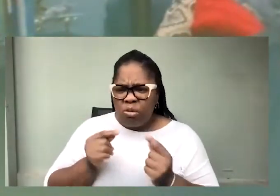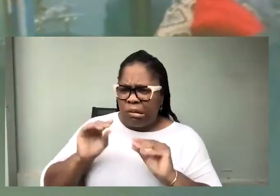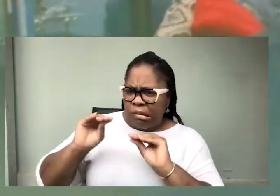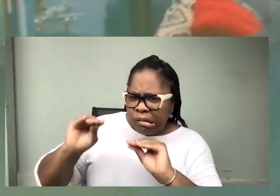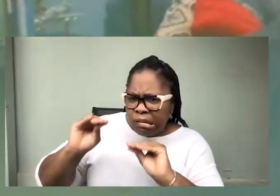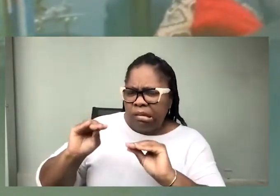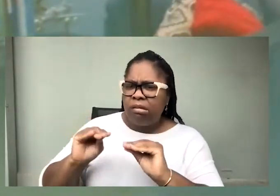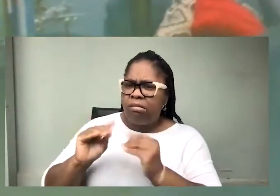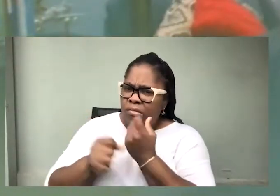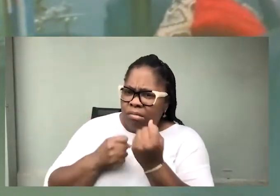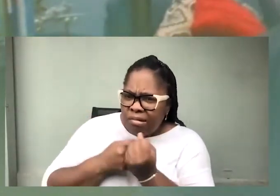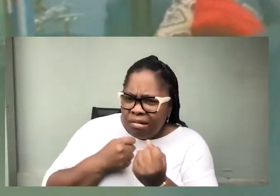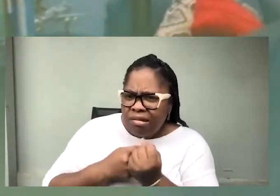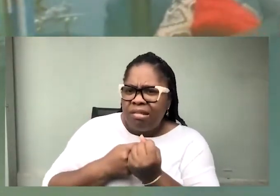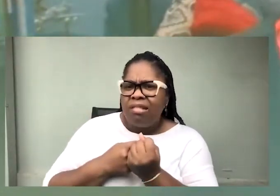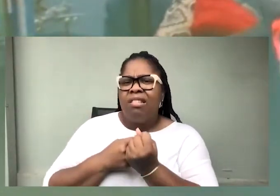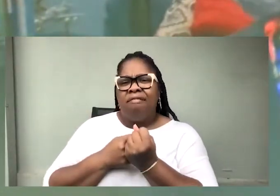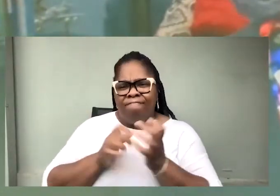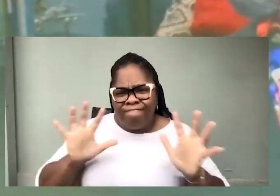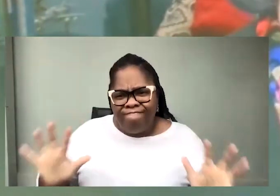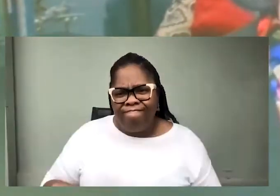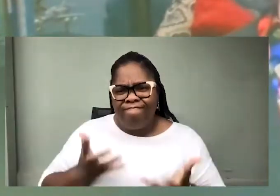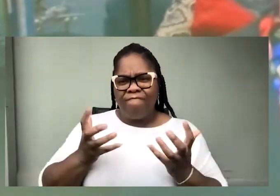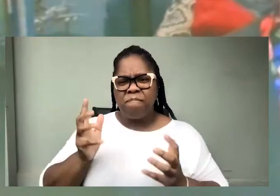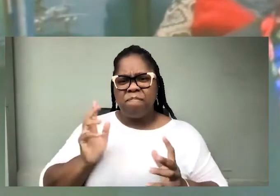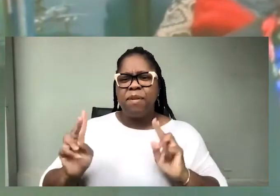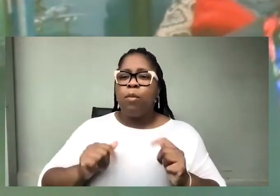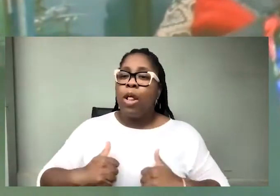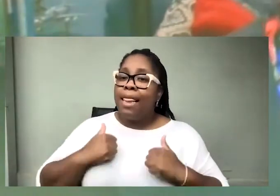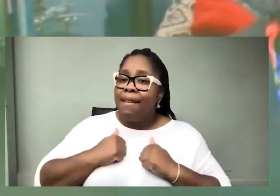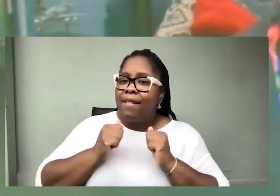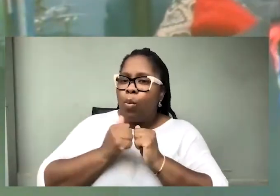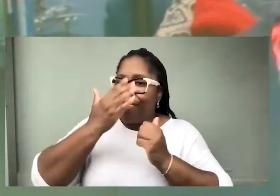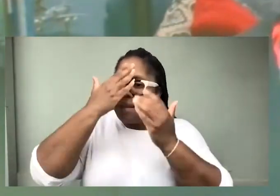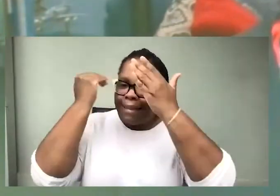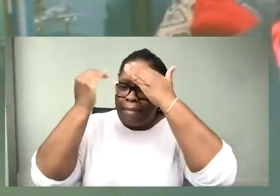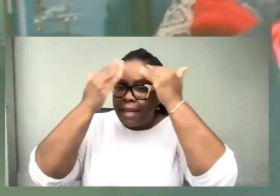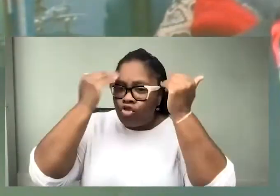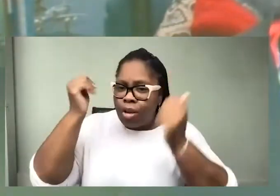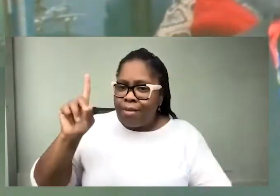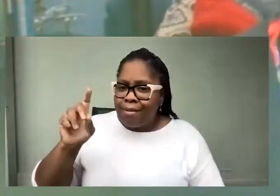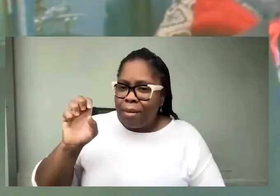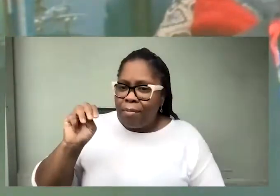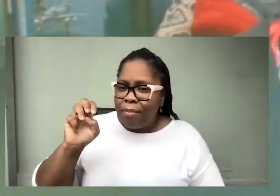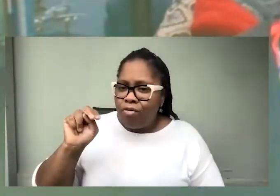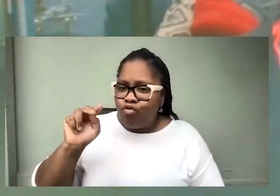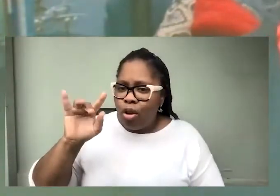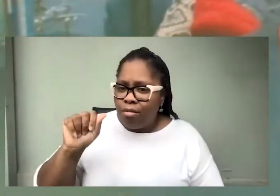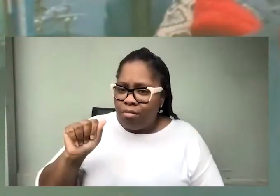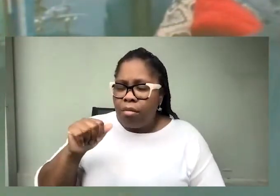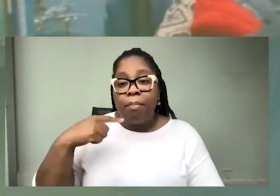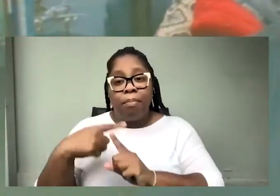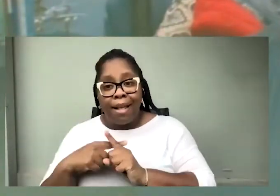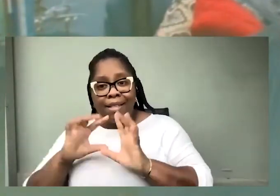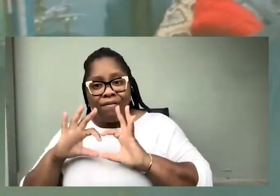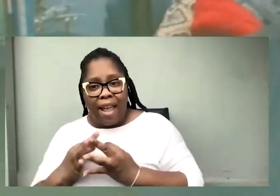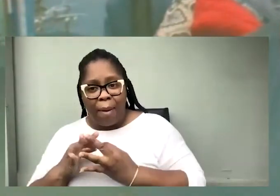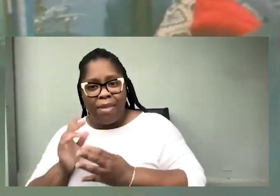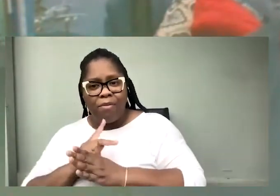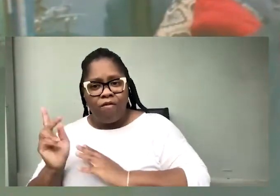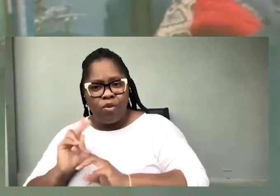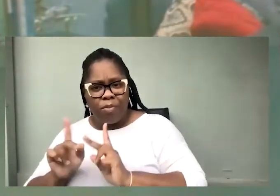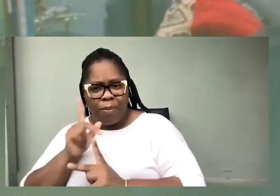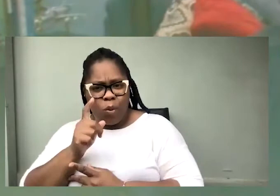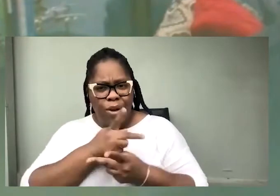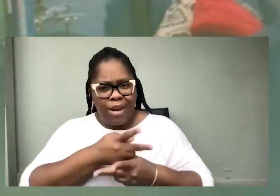advocated for, and supported people living with dementia, as well as the family and professionals who care for them.